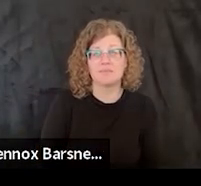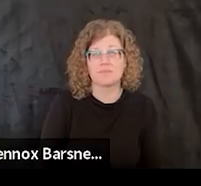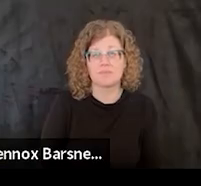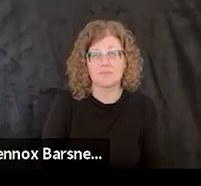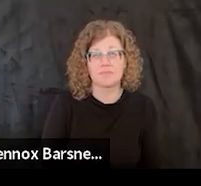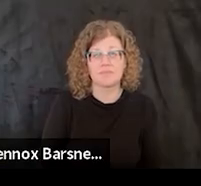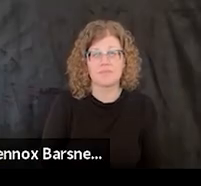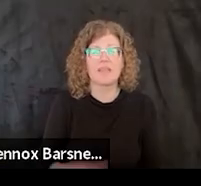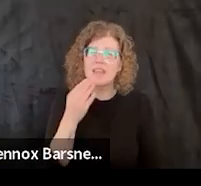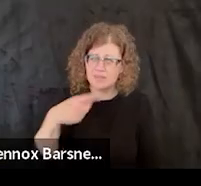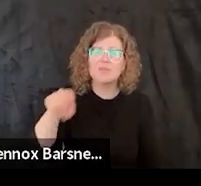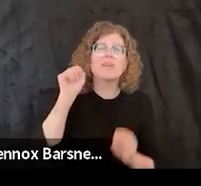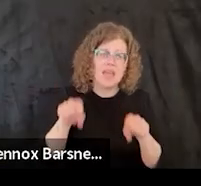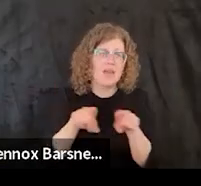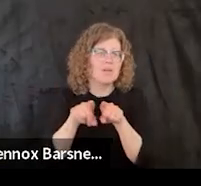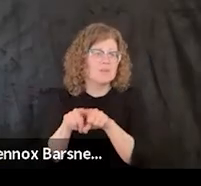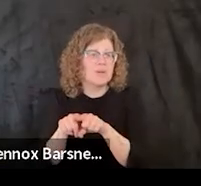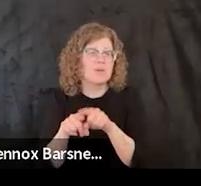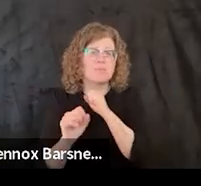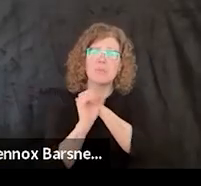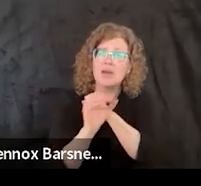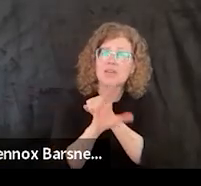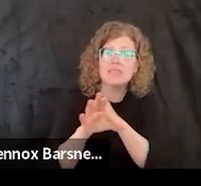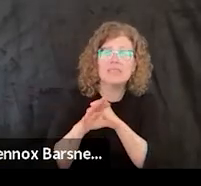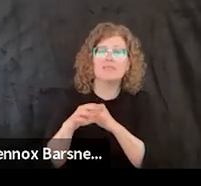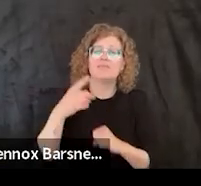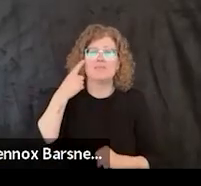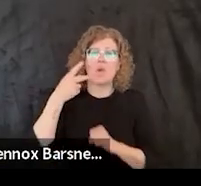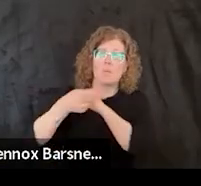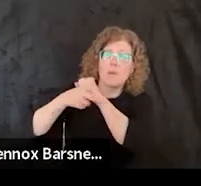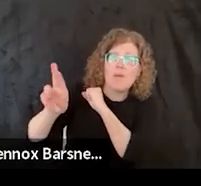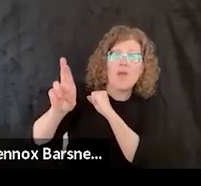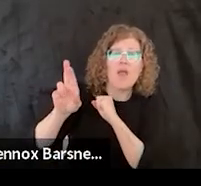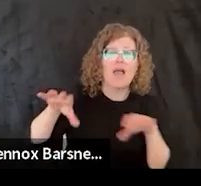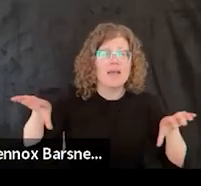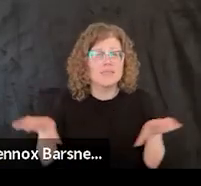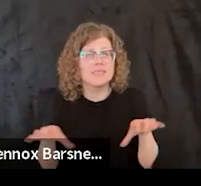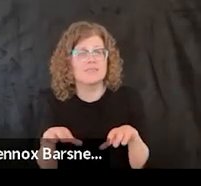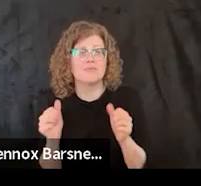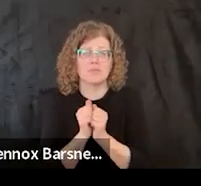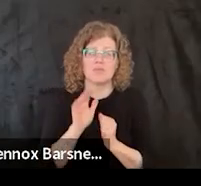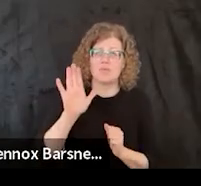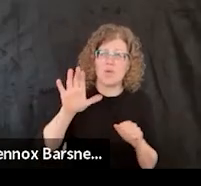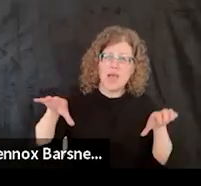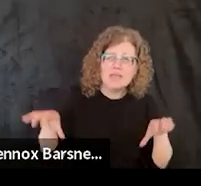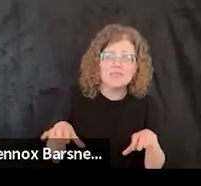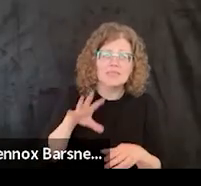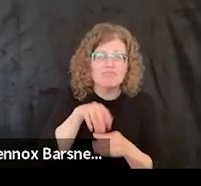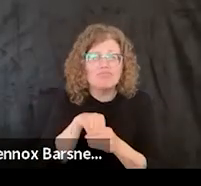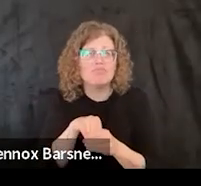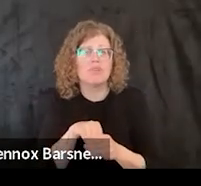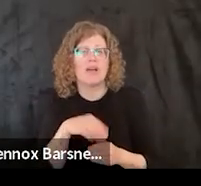market and promote activities related to the publicity and outreach,